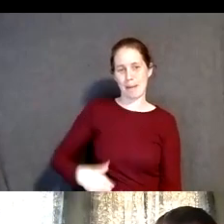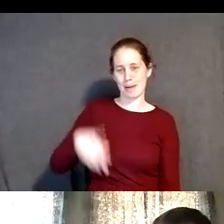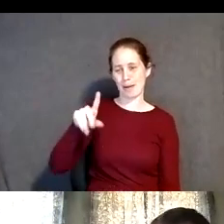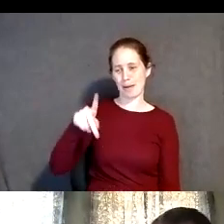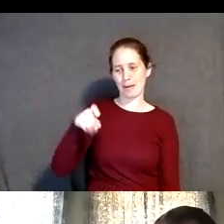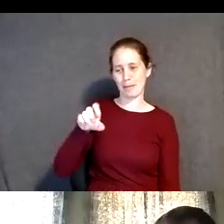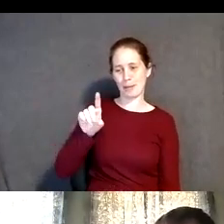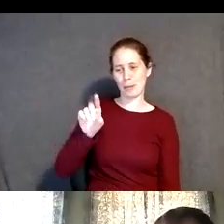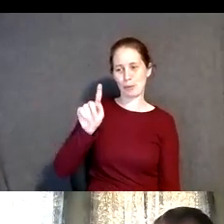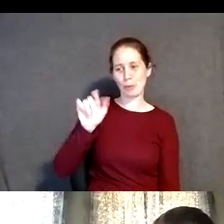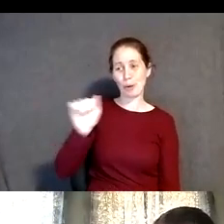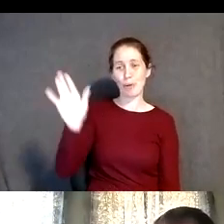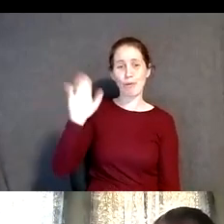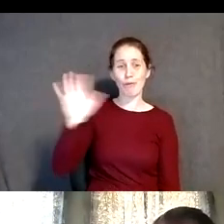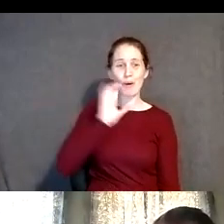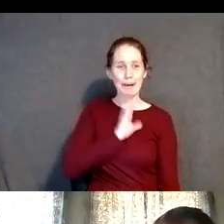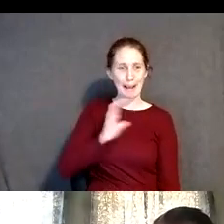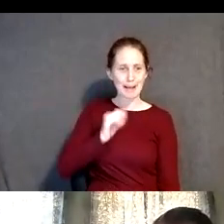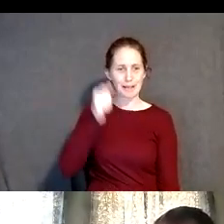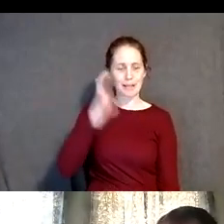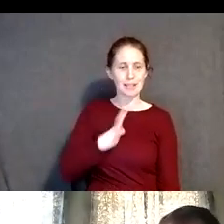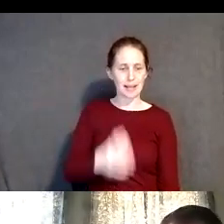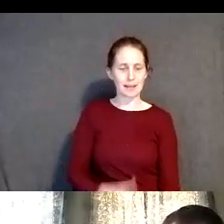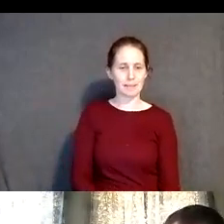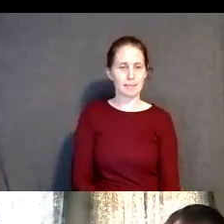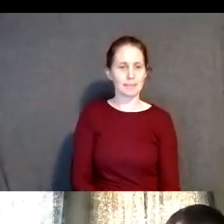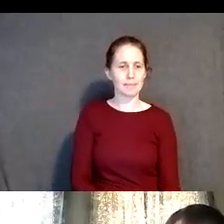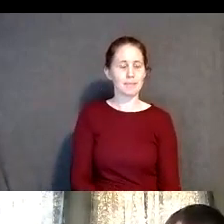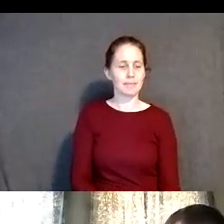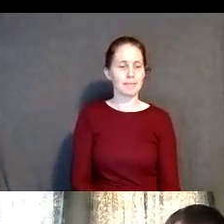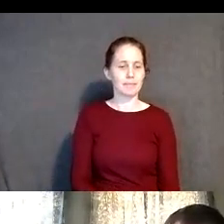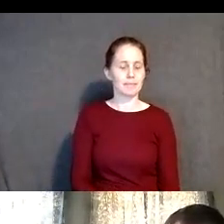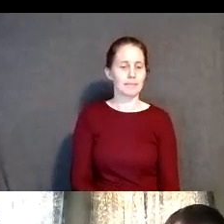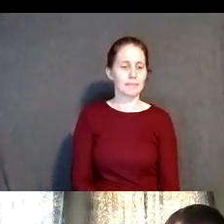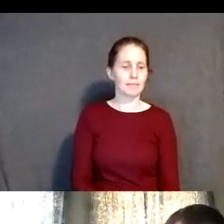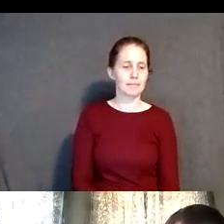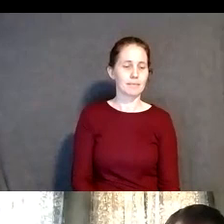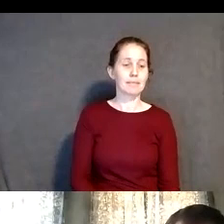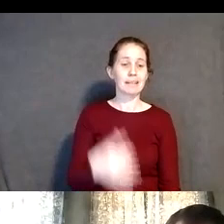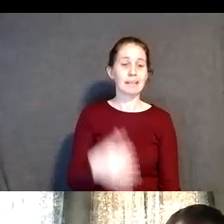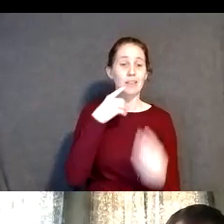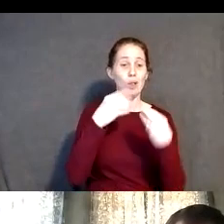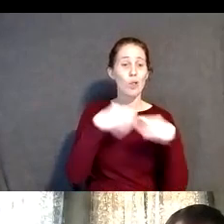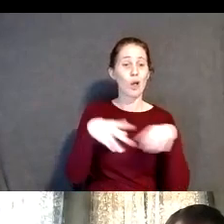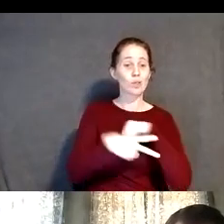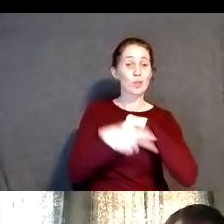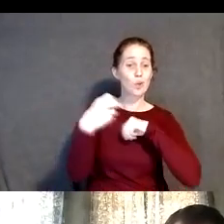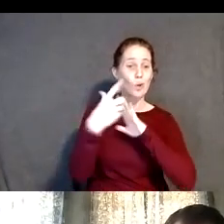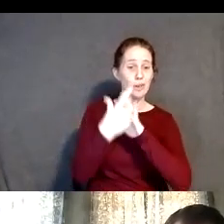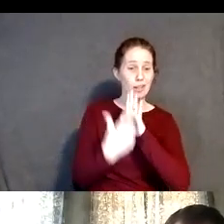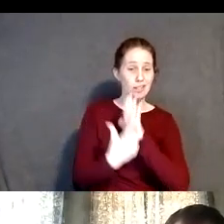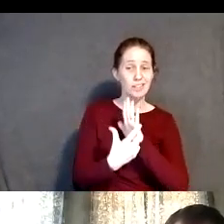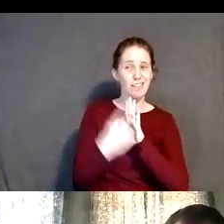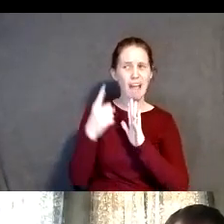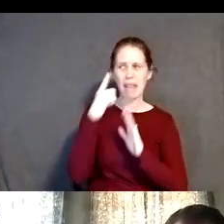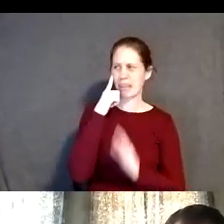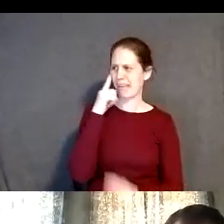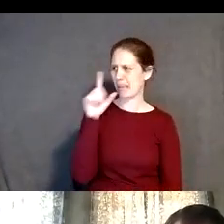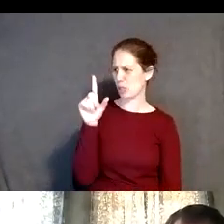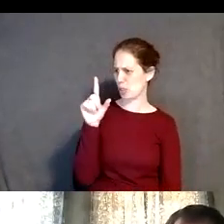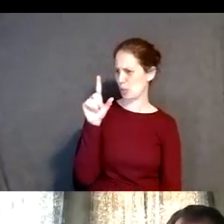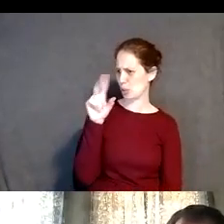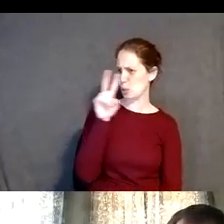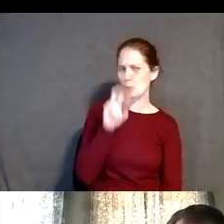served as Councilman Peduto and writing the lost and stolen legislation. I believe it was